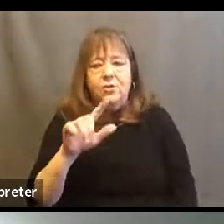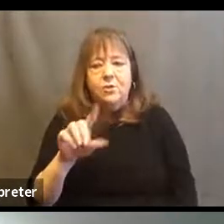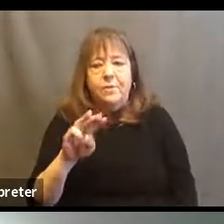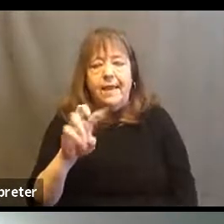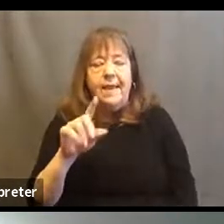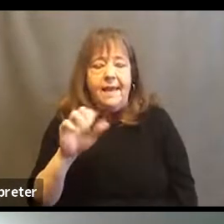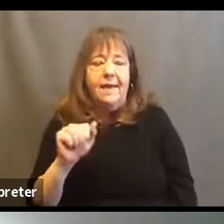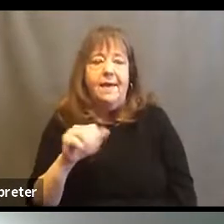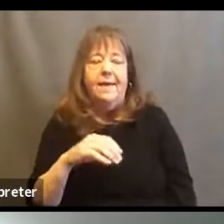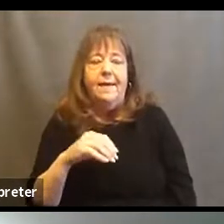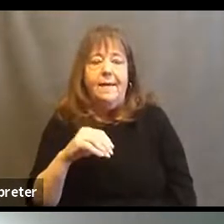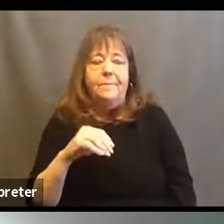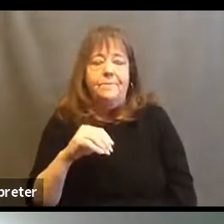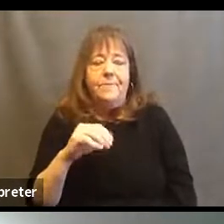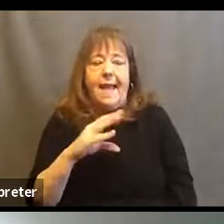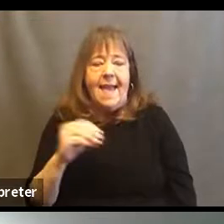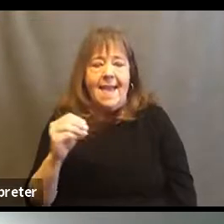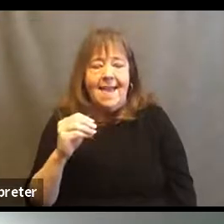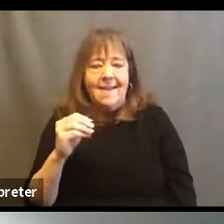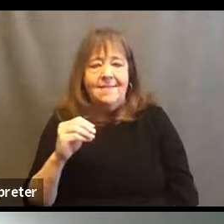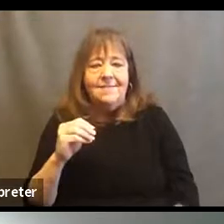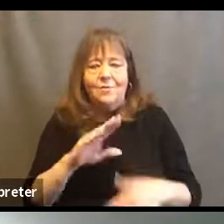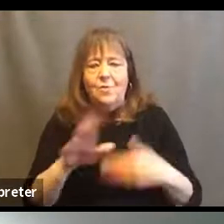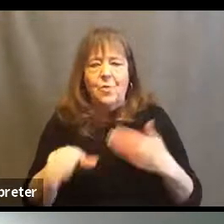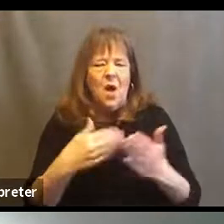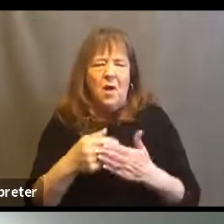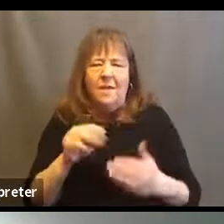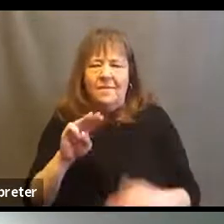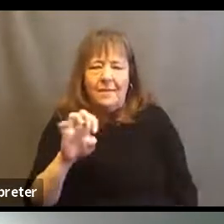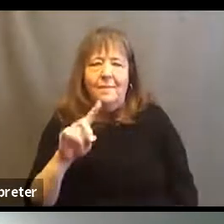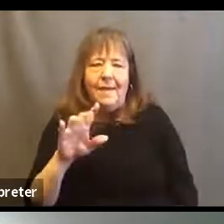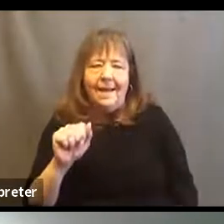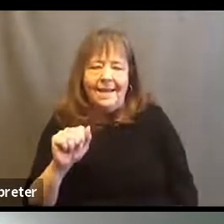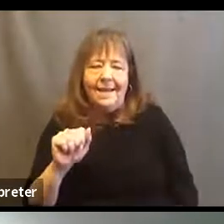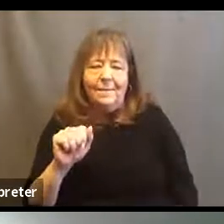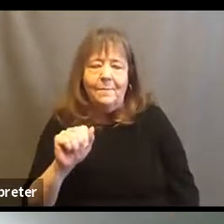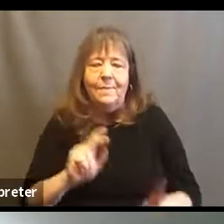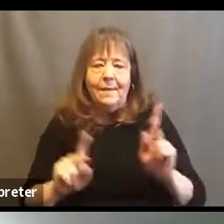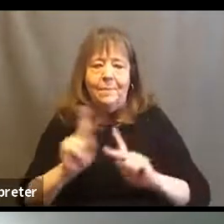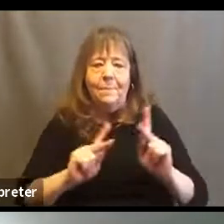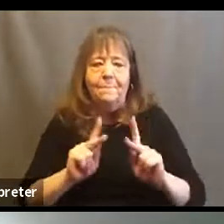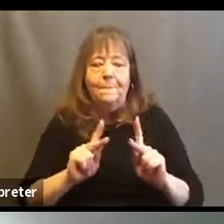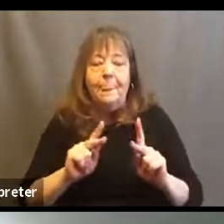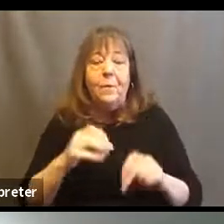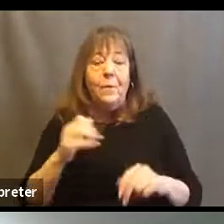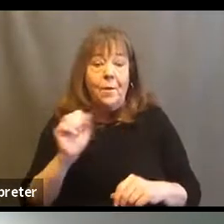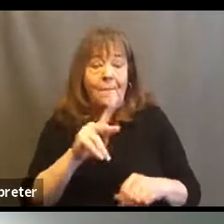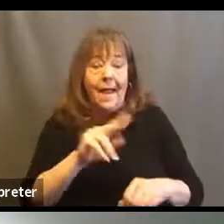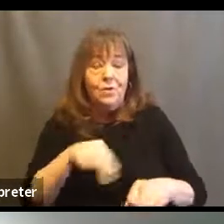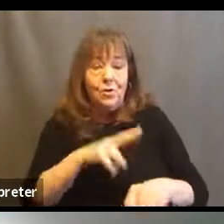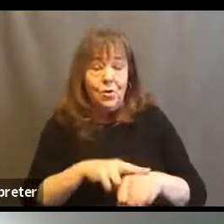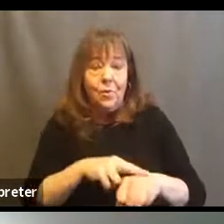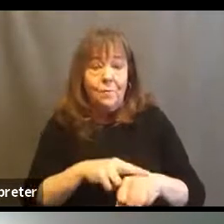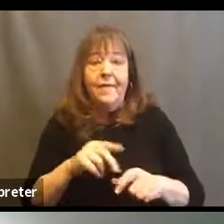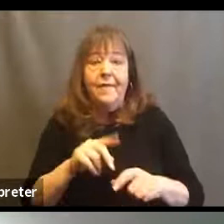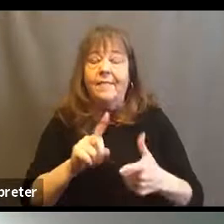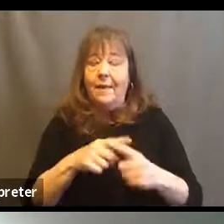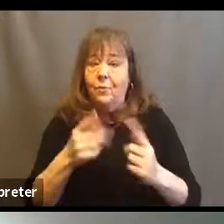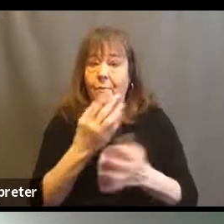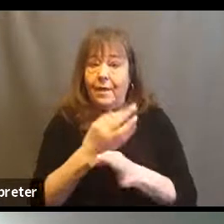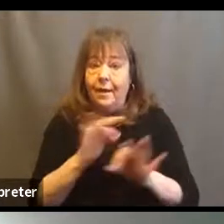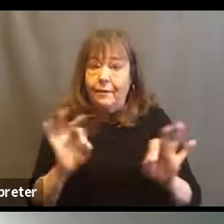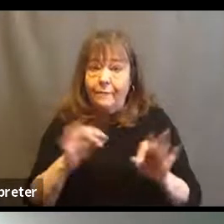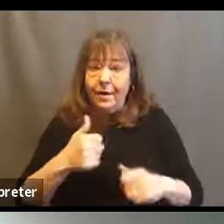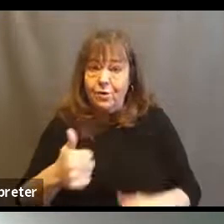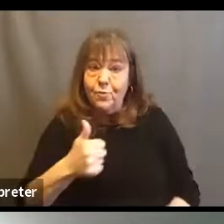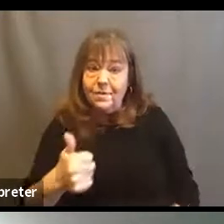well. As soon as we do go back to those operations, we will be providing free transportation to both of